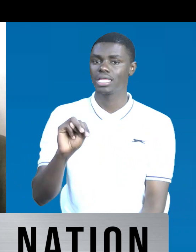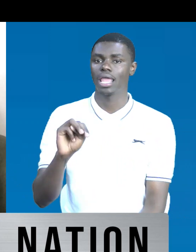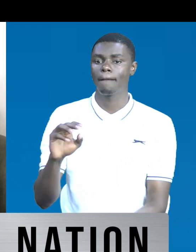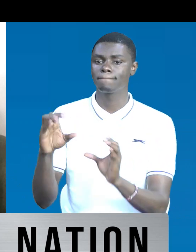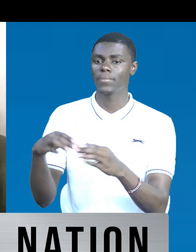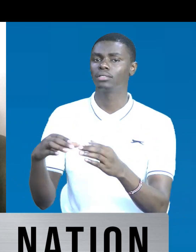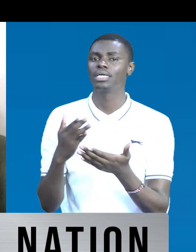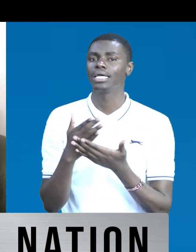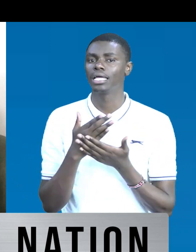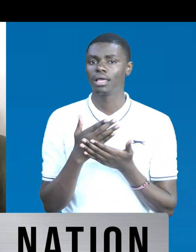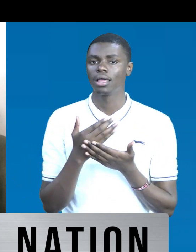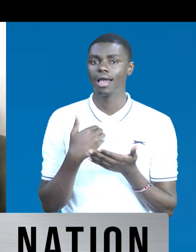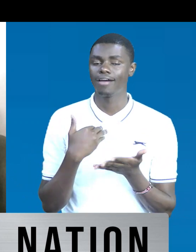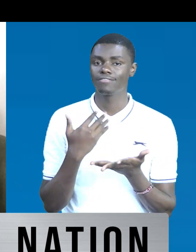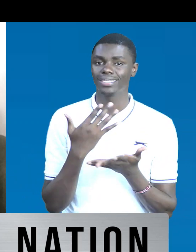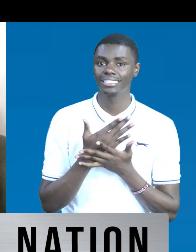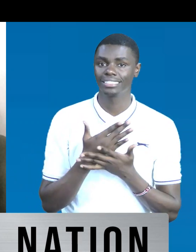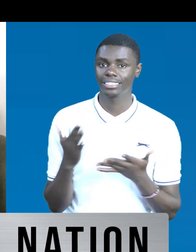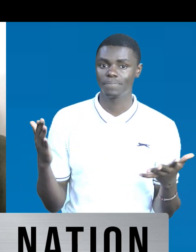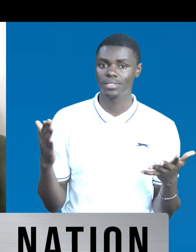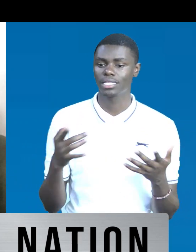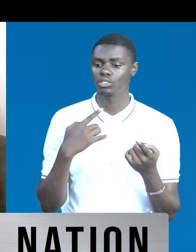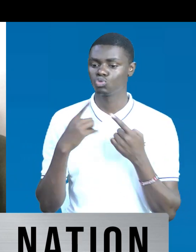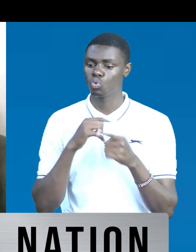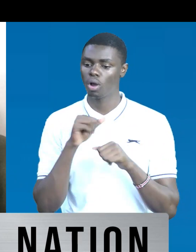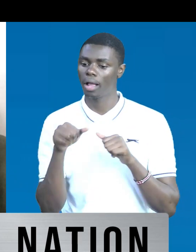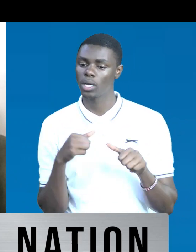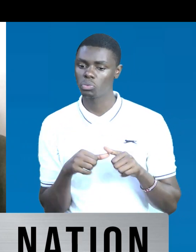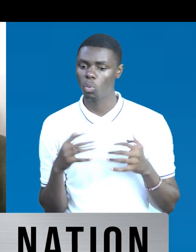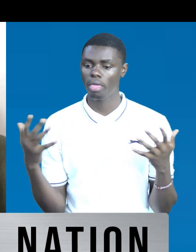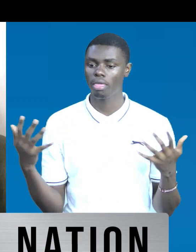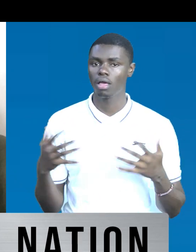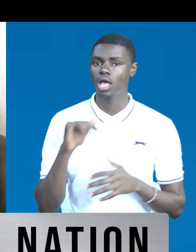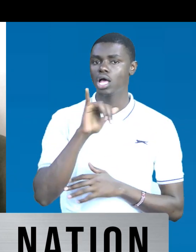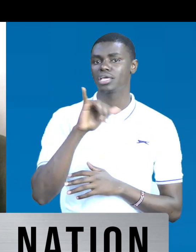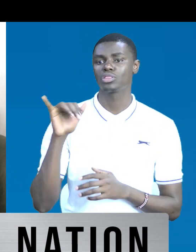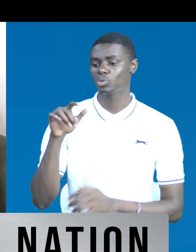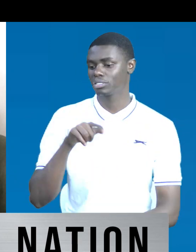it's there's something that they talk about in those